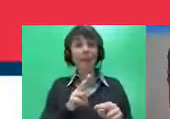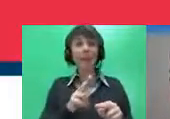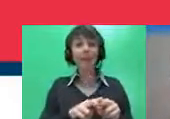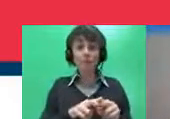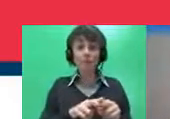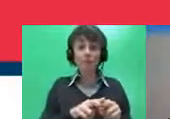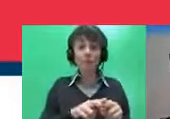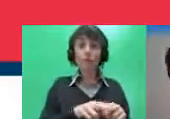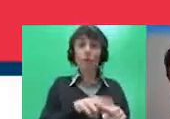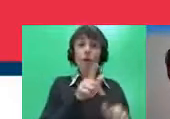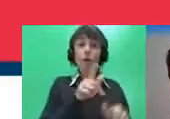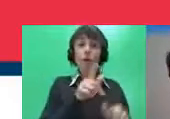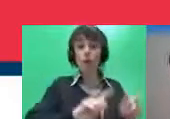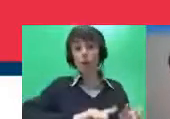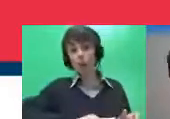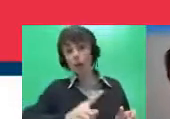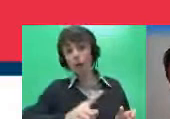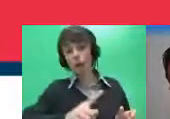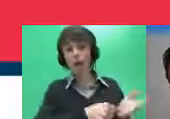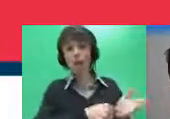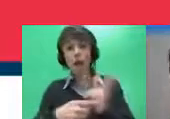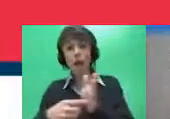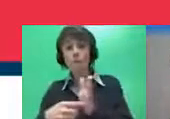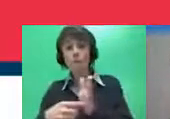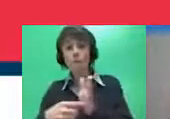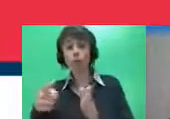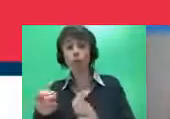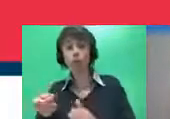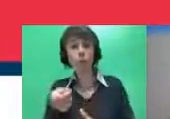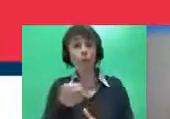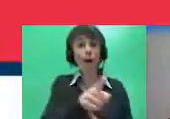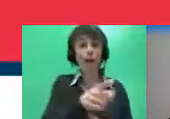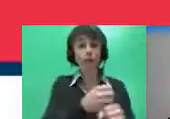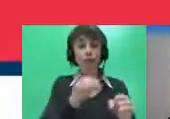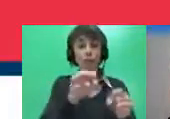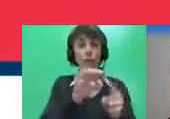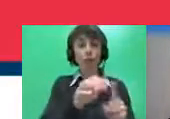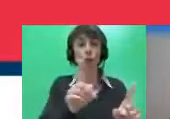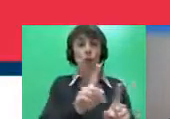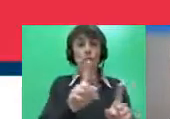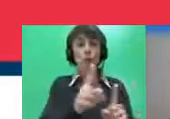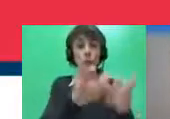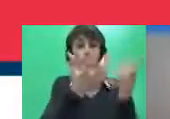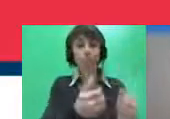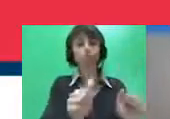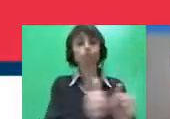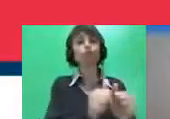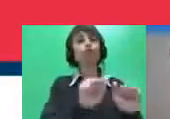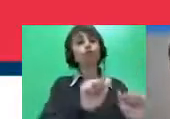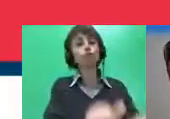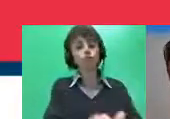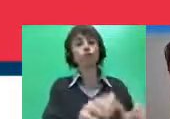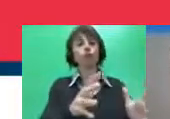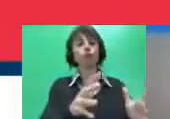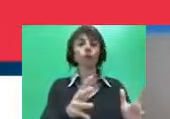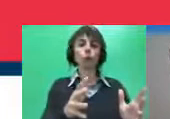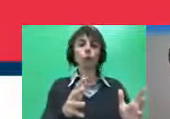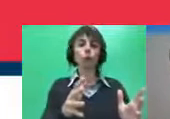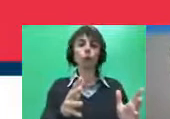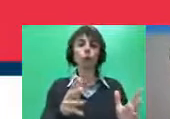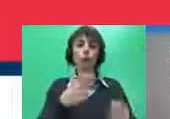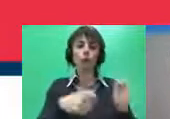to their GP to get approval to be active, and this is happening, it is within the realms and the rights of that practice to charge a